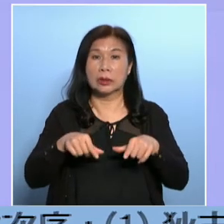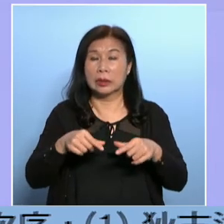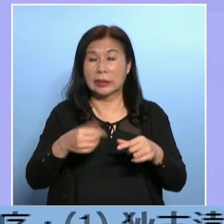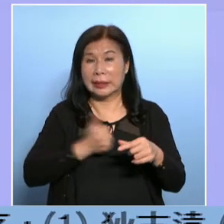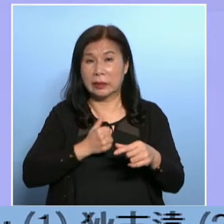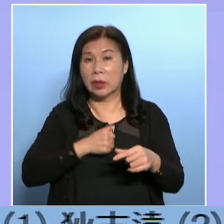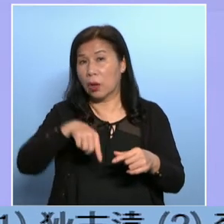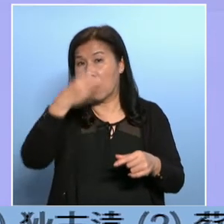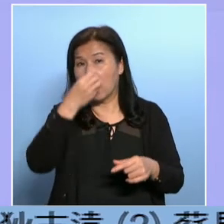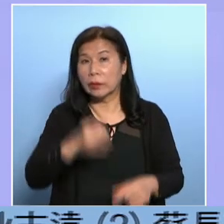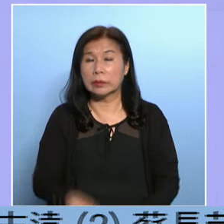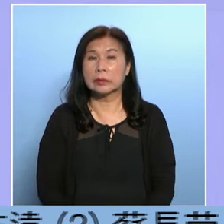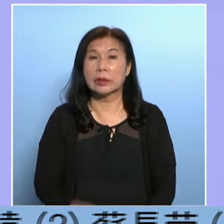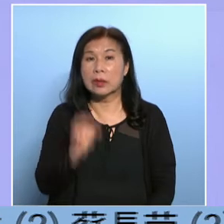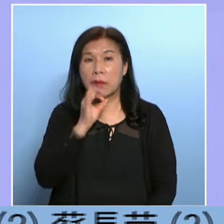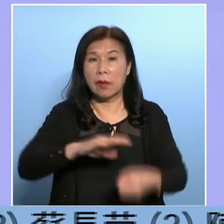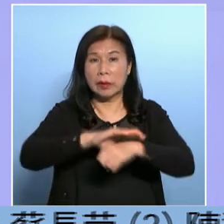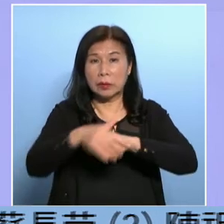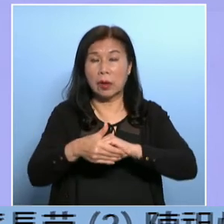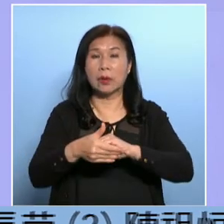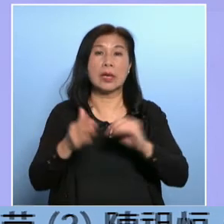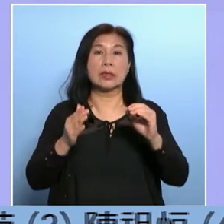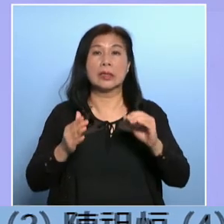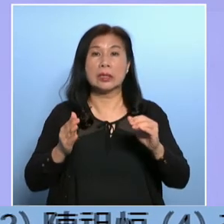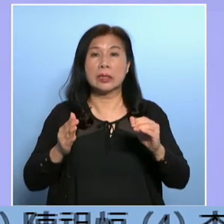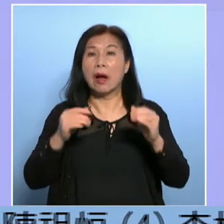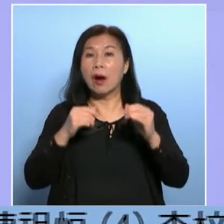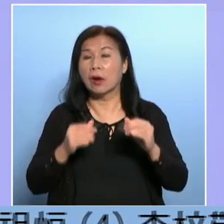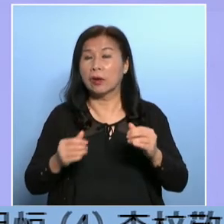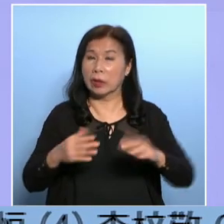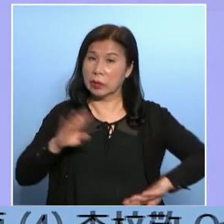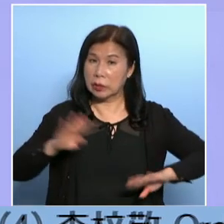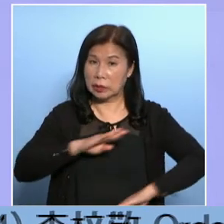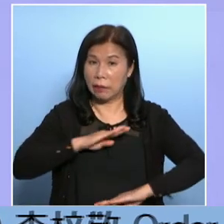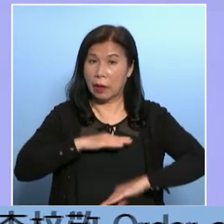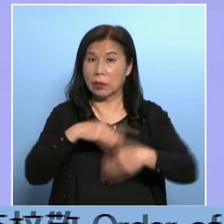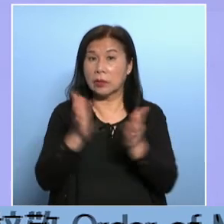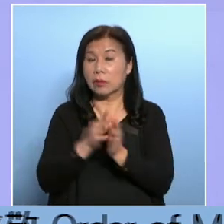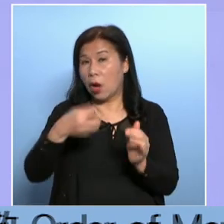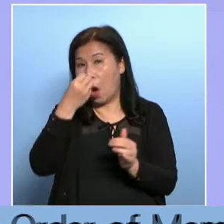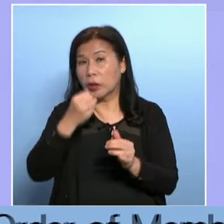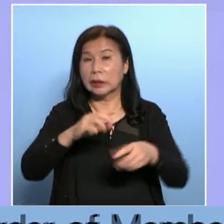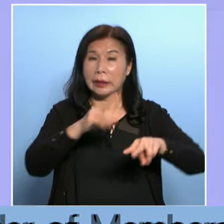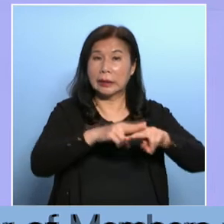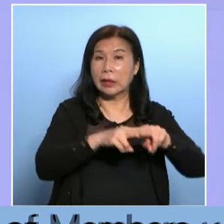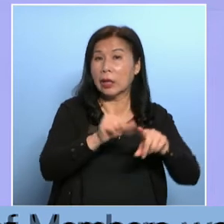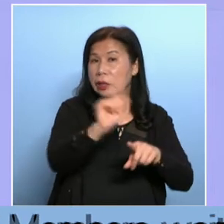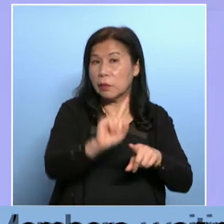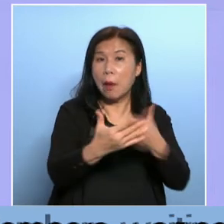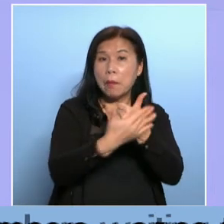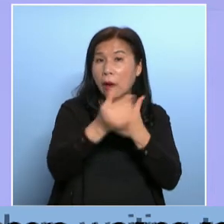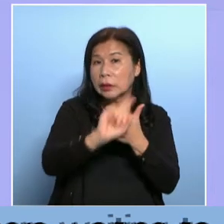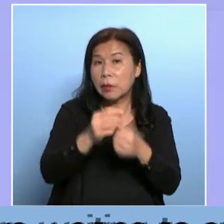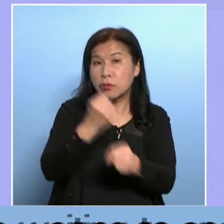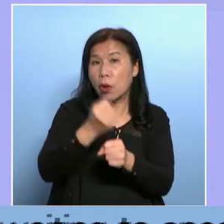Mr. Sun Dong said, if we lose our global characteristic and networks, how can Hong